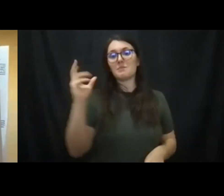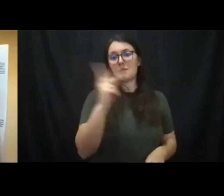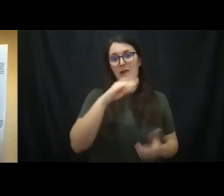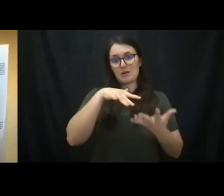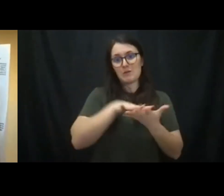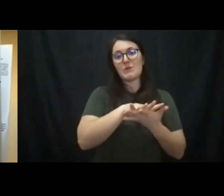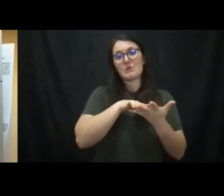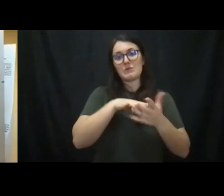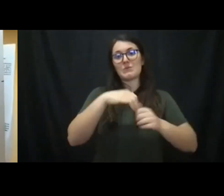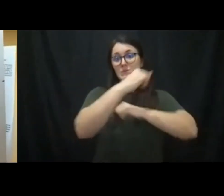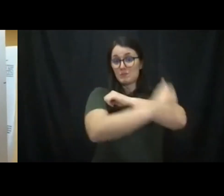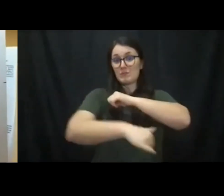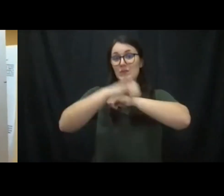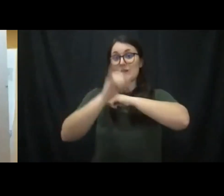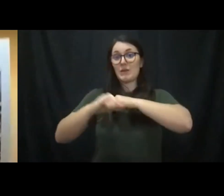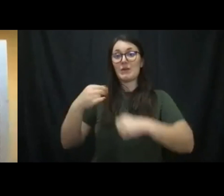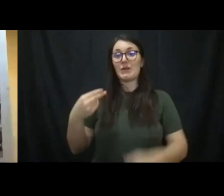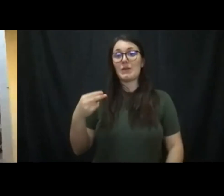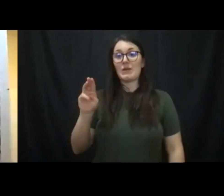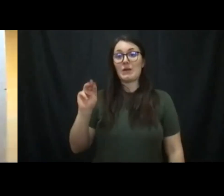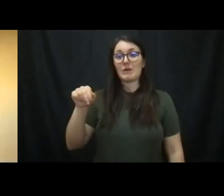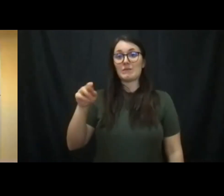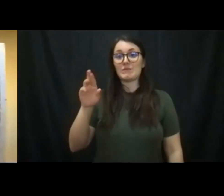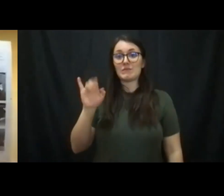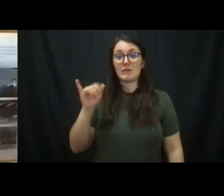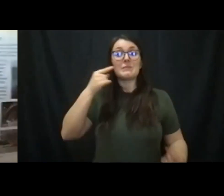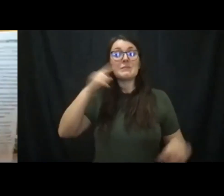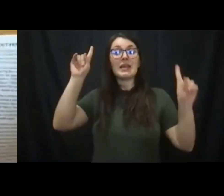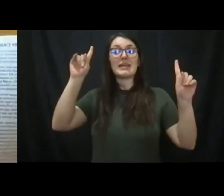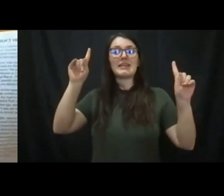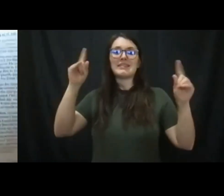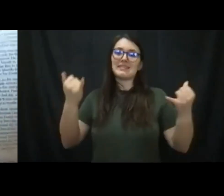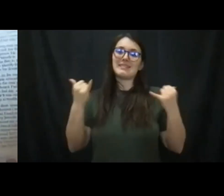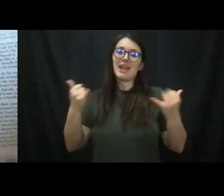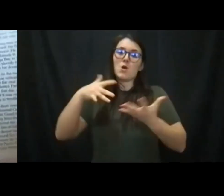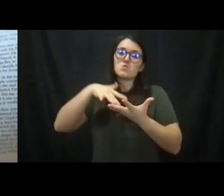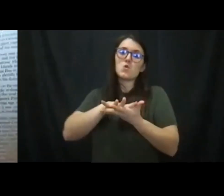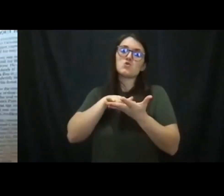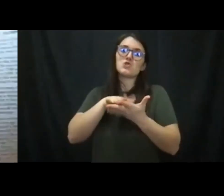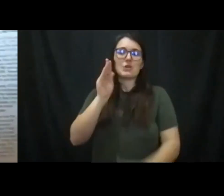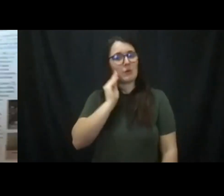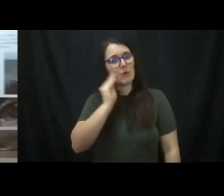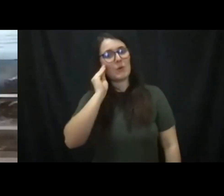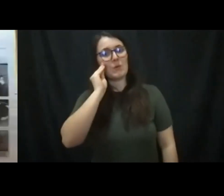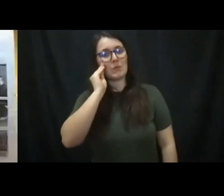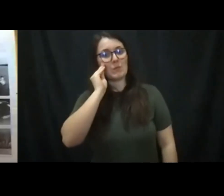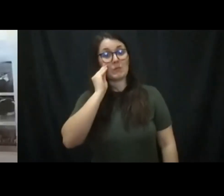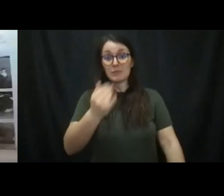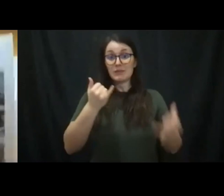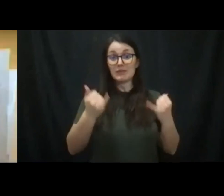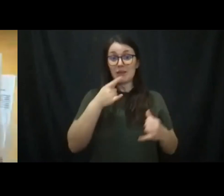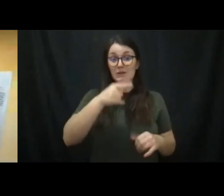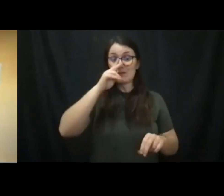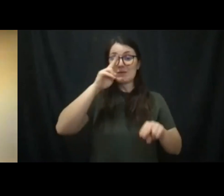the whale had made it. He was finally home. Now there's a fun little